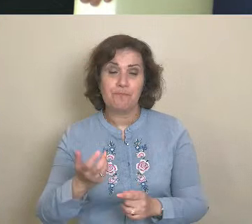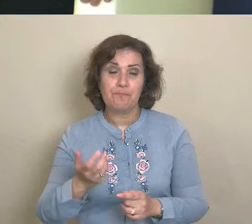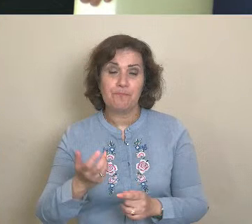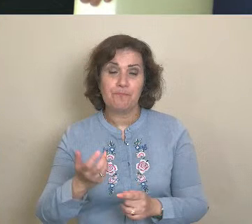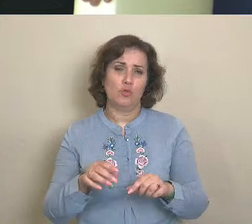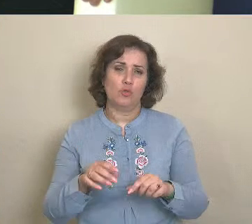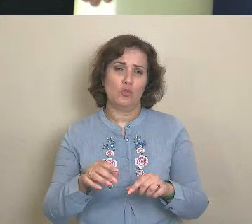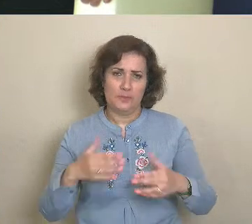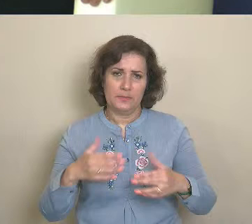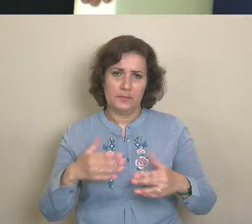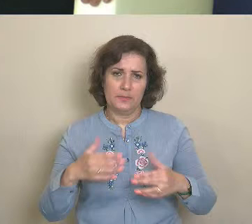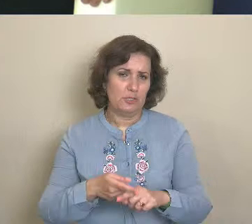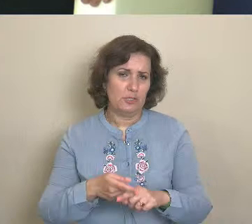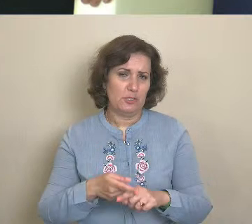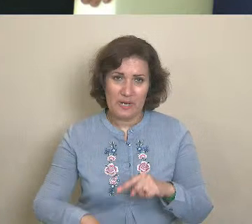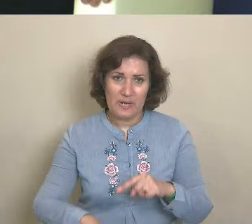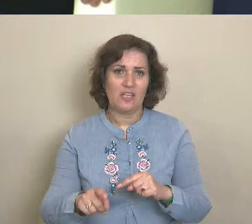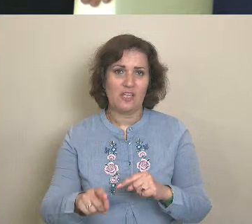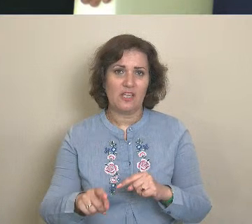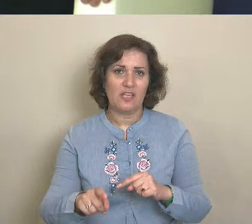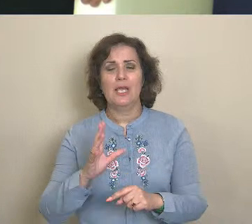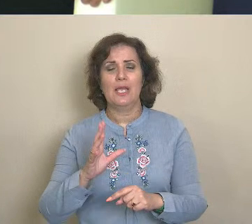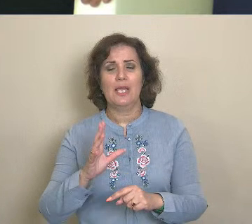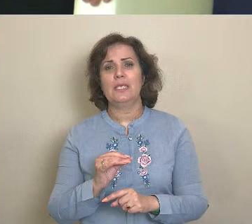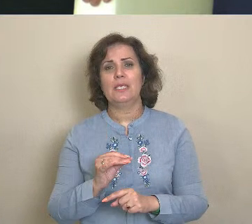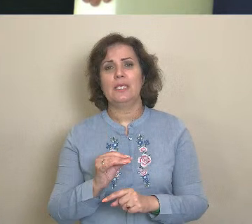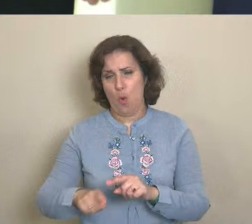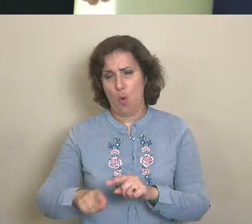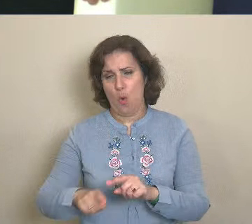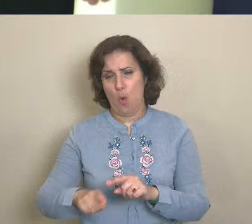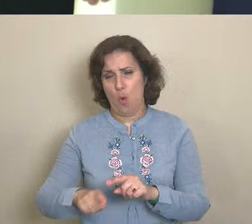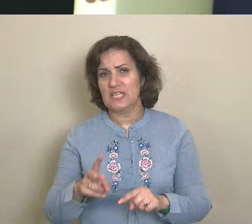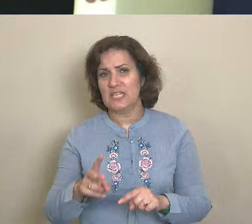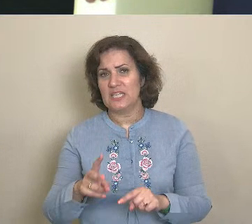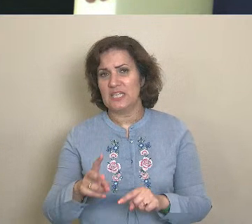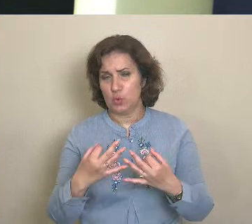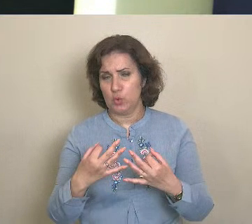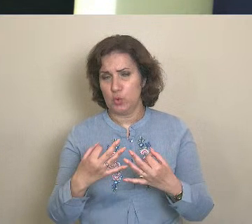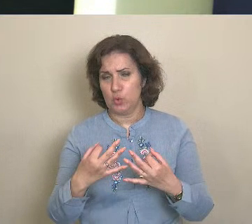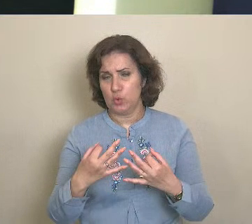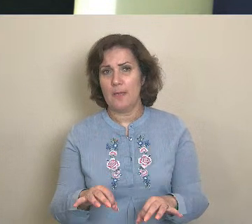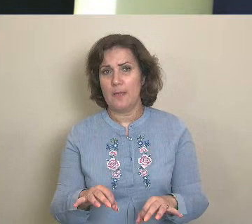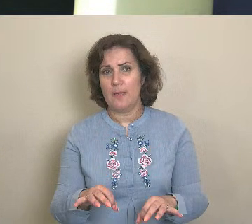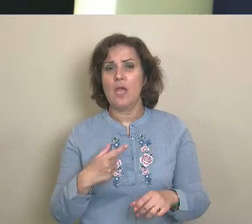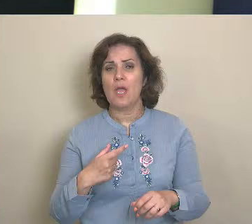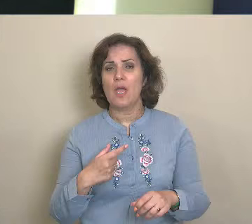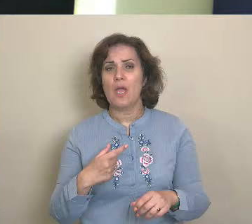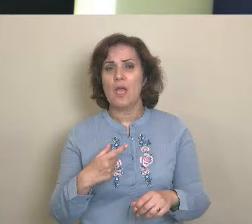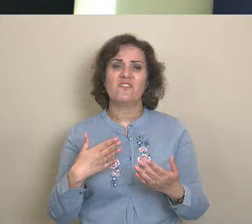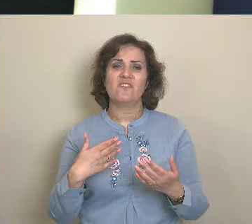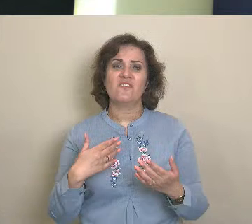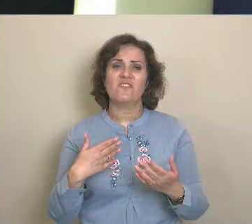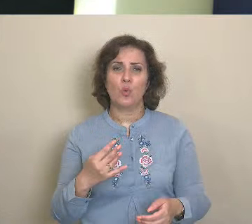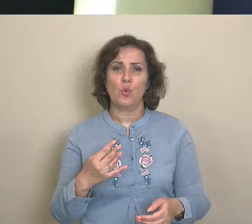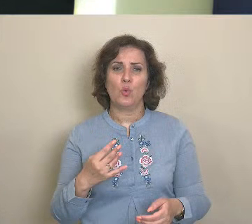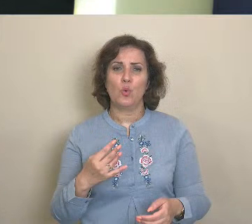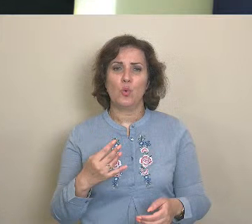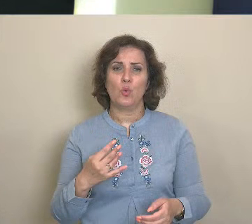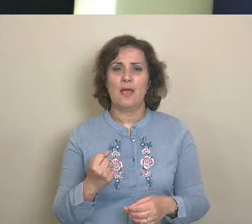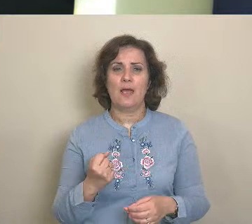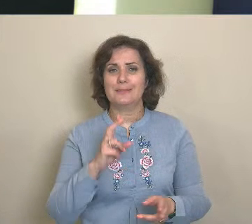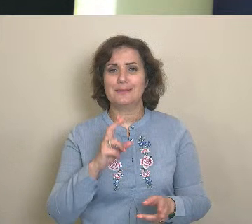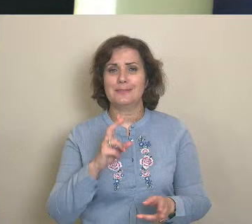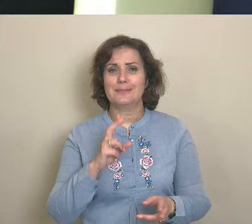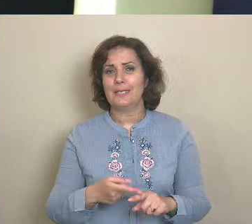itself. When you talk about complaints submitted to the Commission, then we can respond more expeditiously. And we